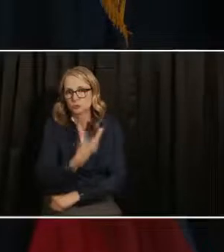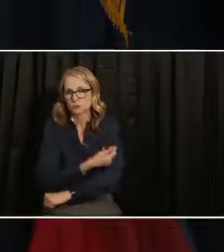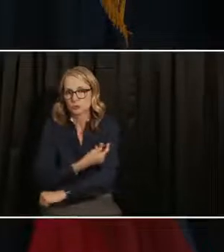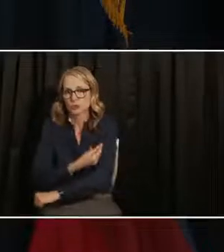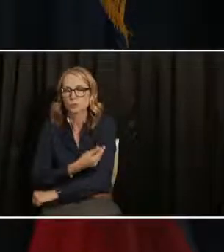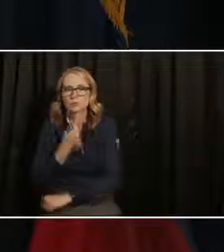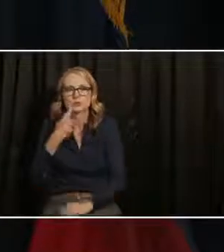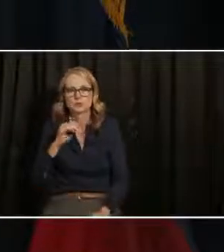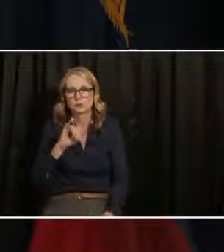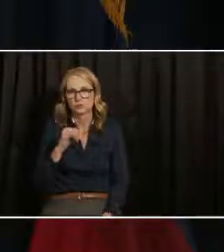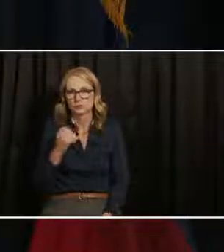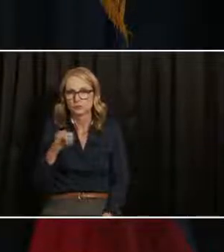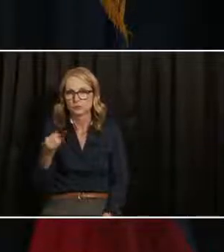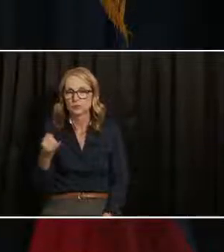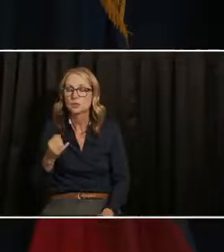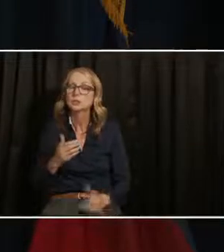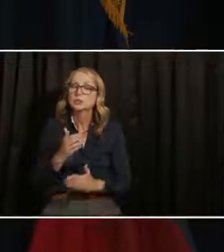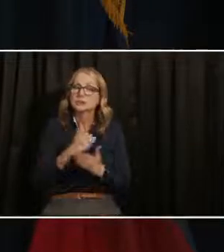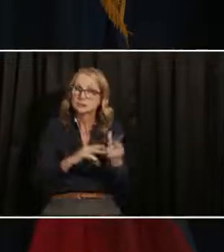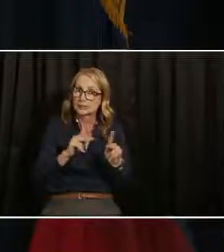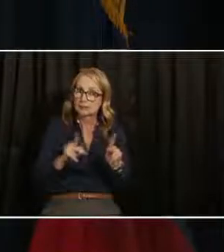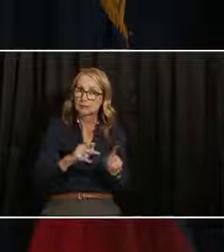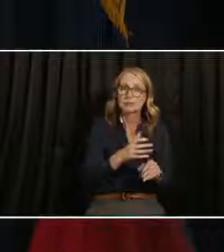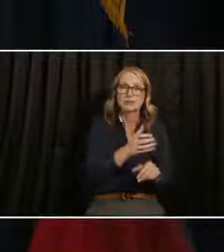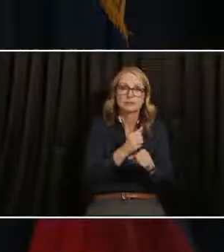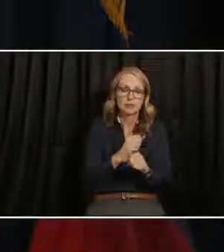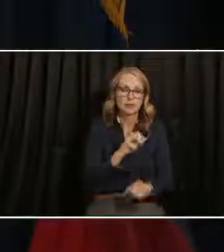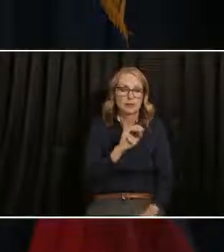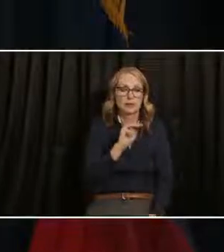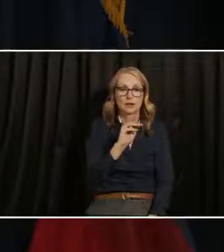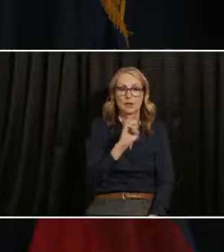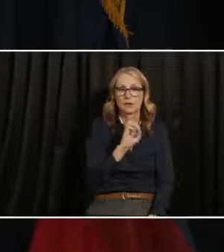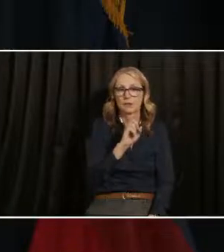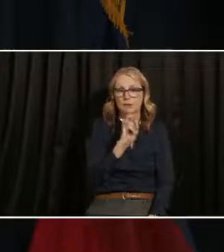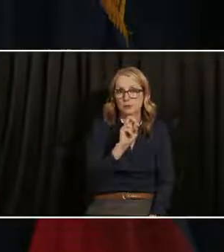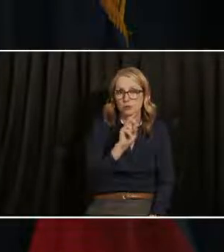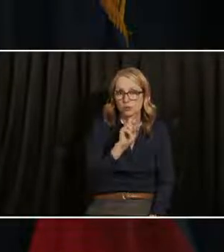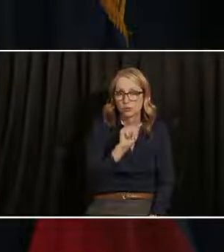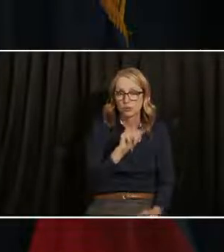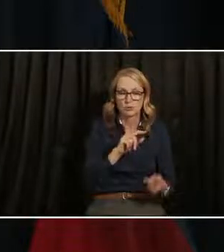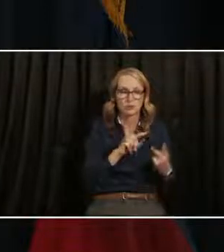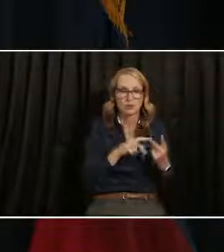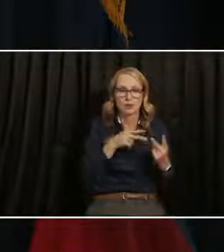have begun their course of Moderna or Pfizer as a result of